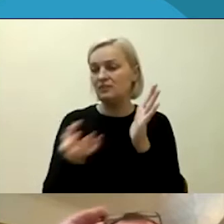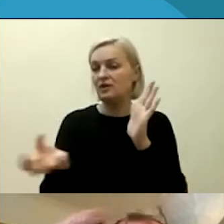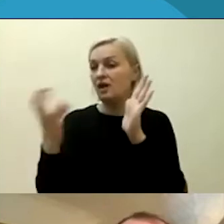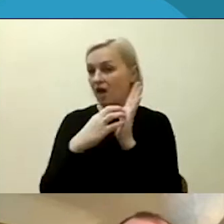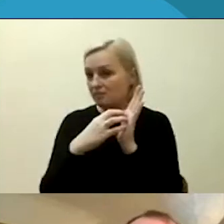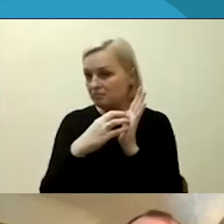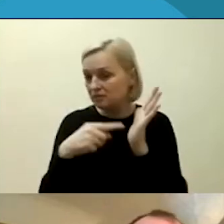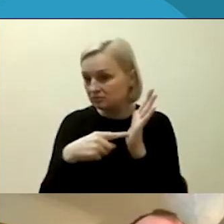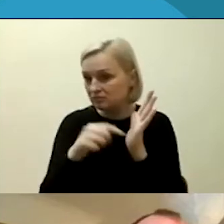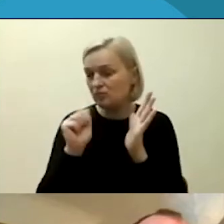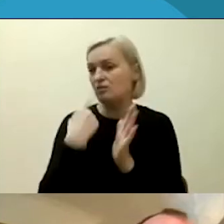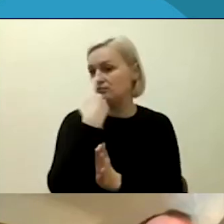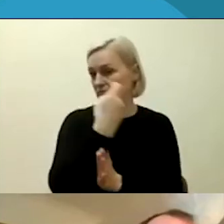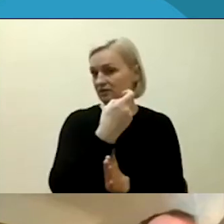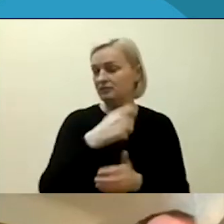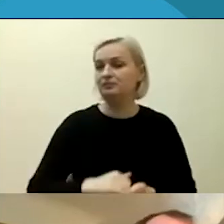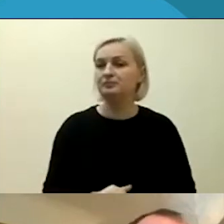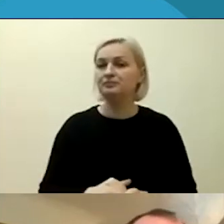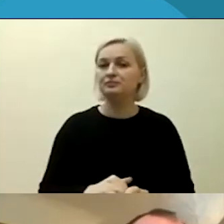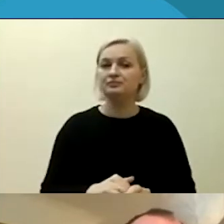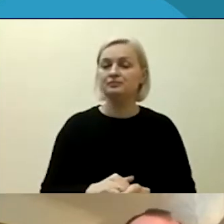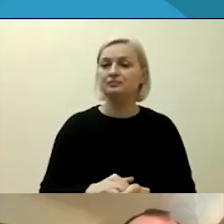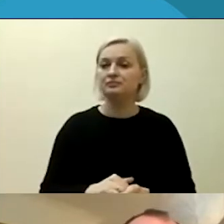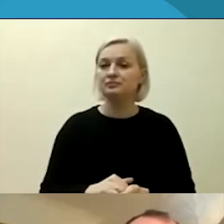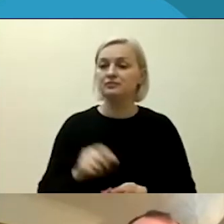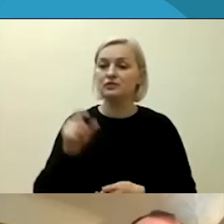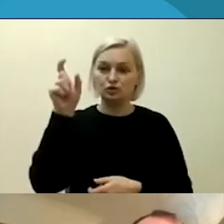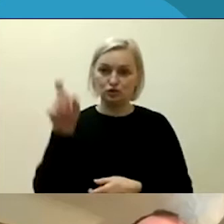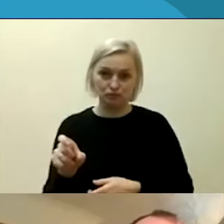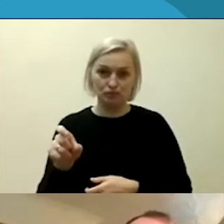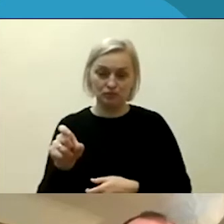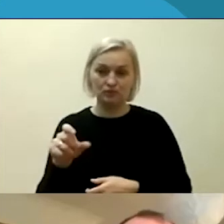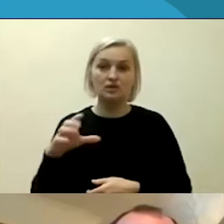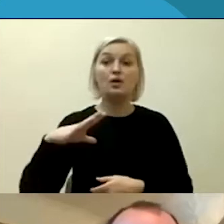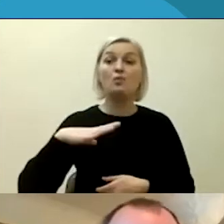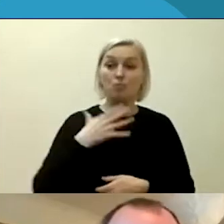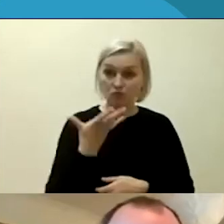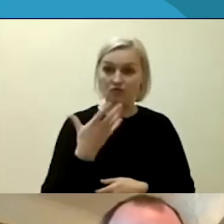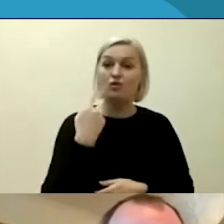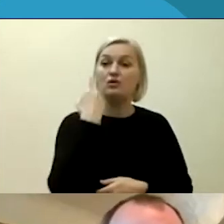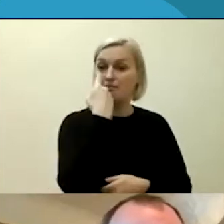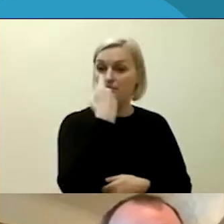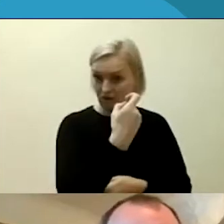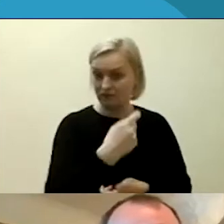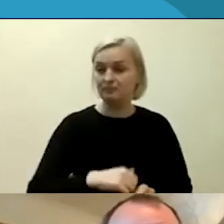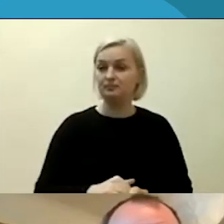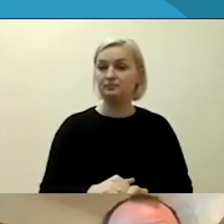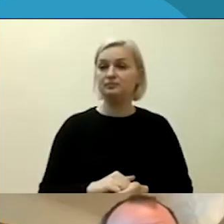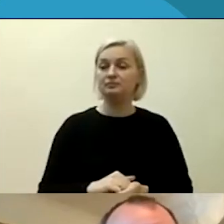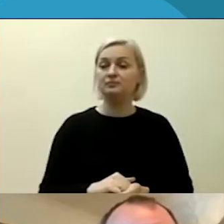and every quarter we crunch our data, and we make annual reports and